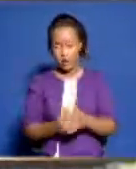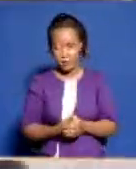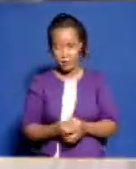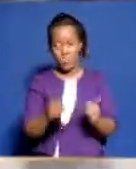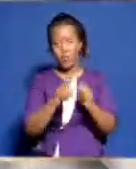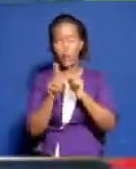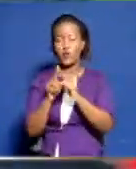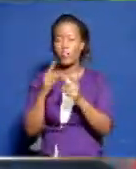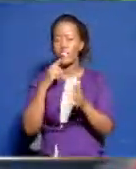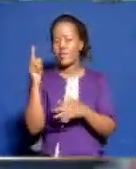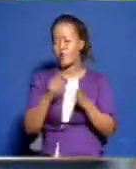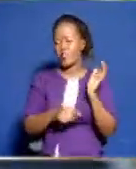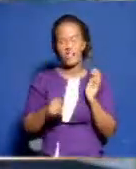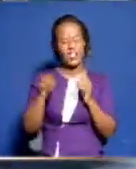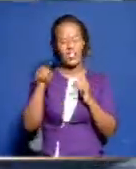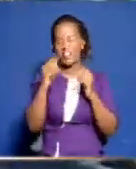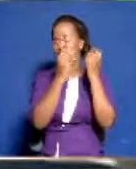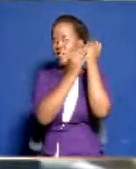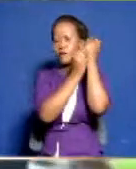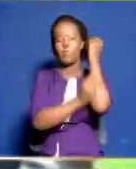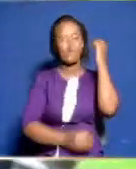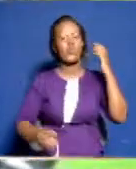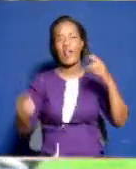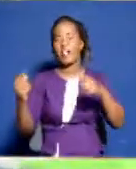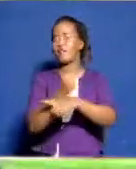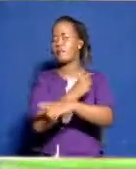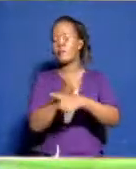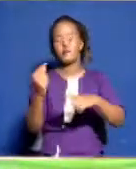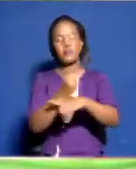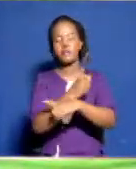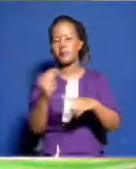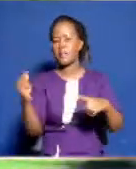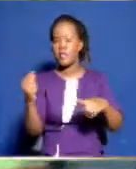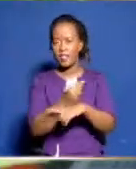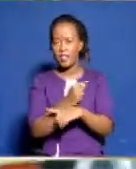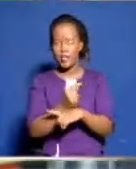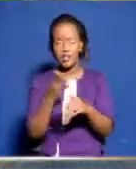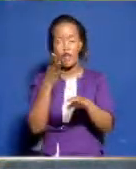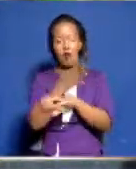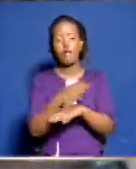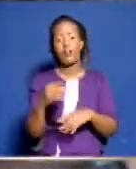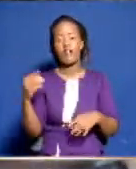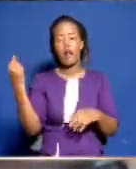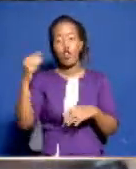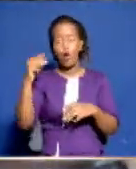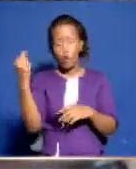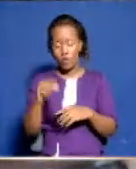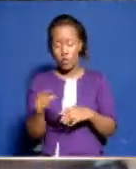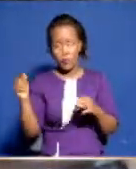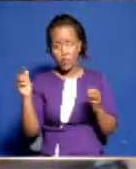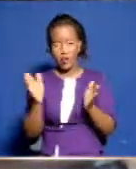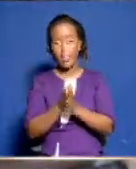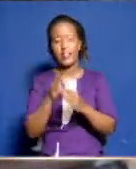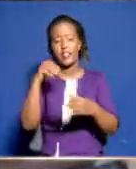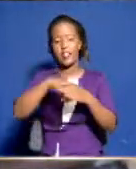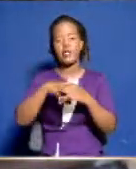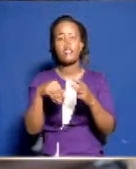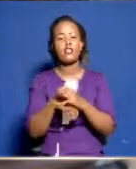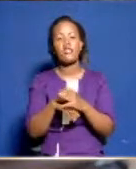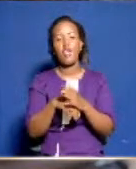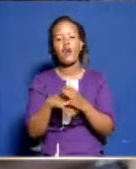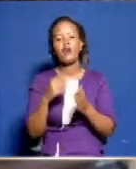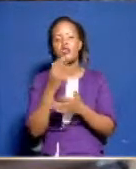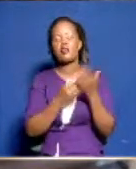them non or poorly trained, distorted exposition of the gospel and engaged in irrelevant comedy.